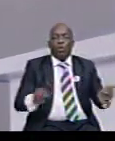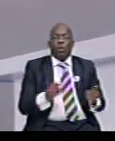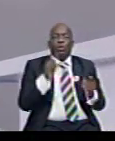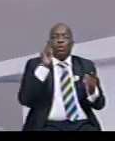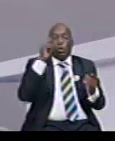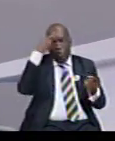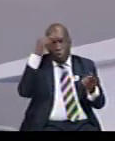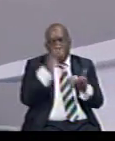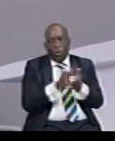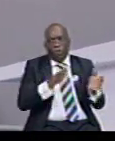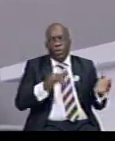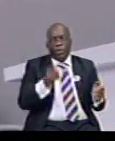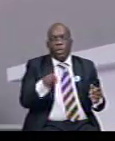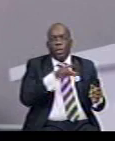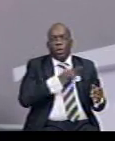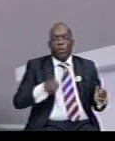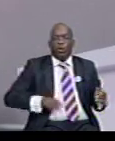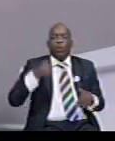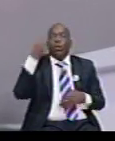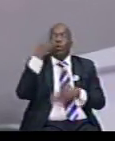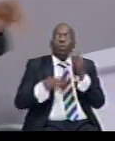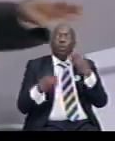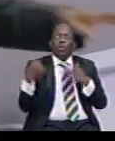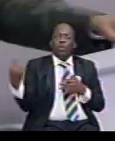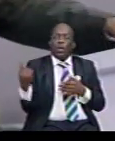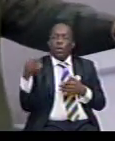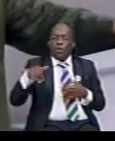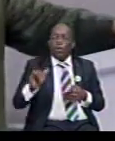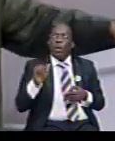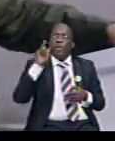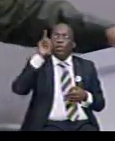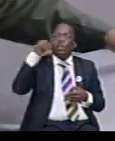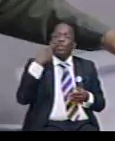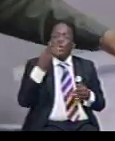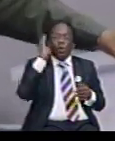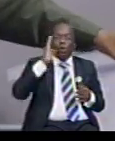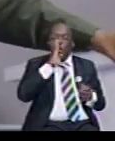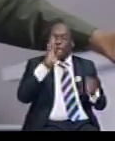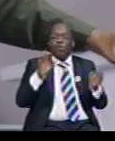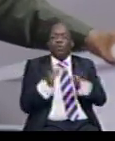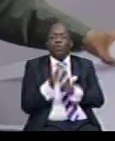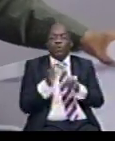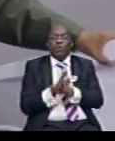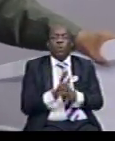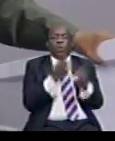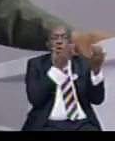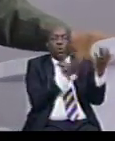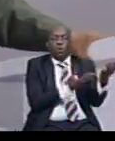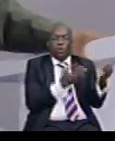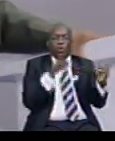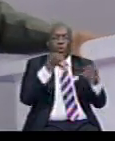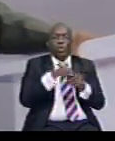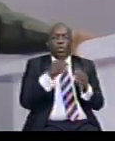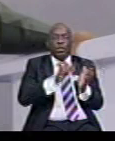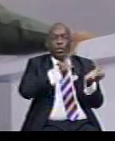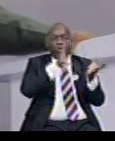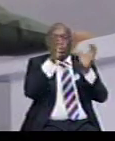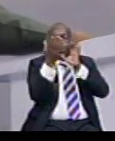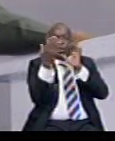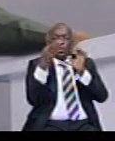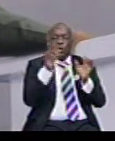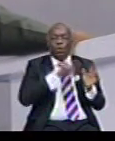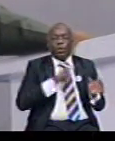Lord that whatever he has said will be fulfilled. Tarry in the presence of the Lord for